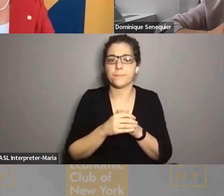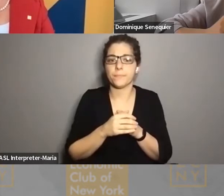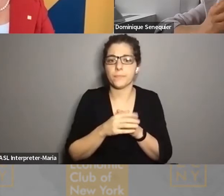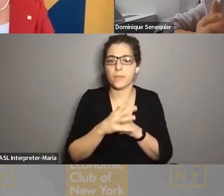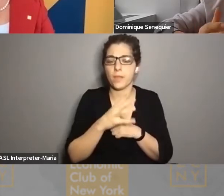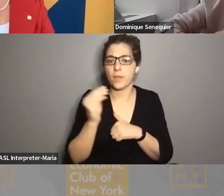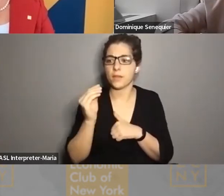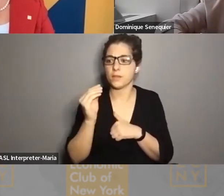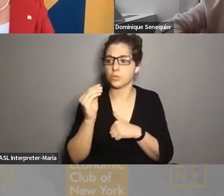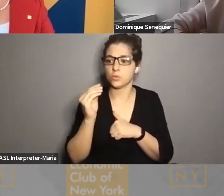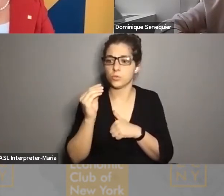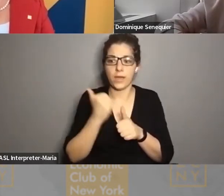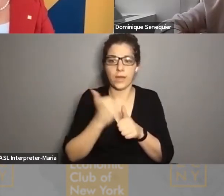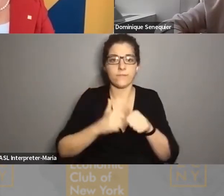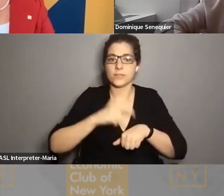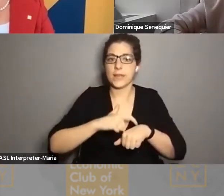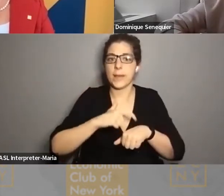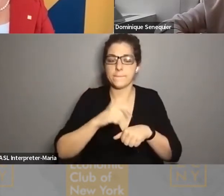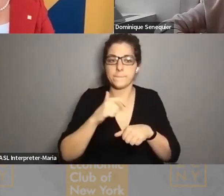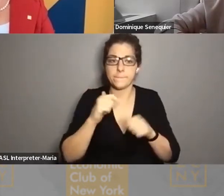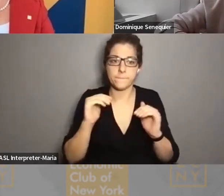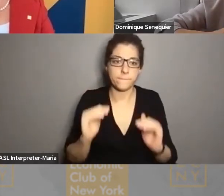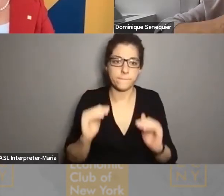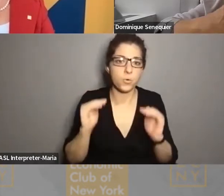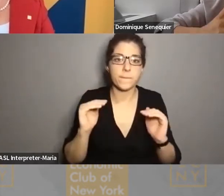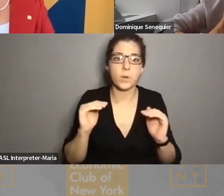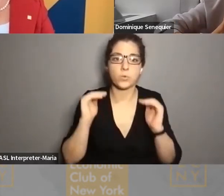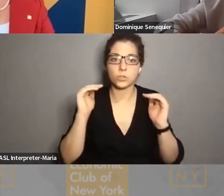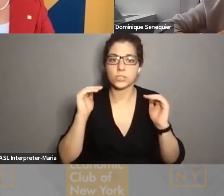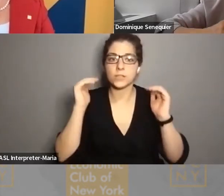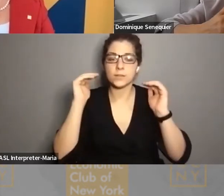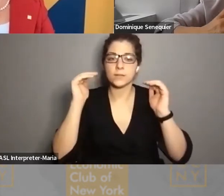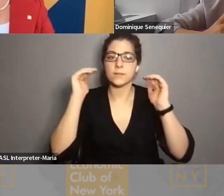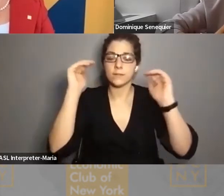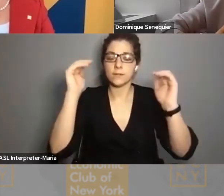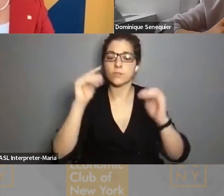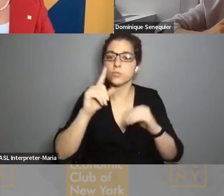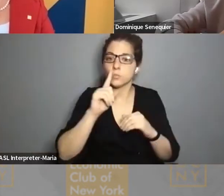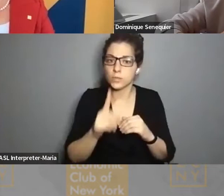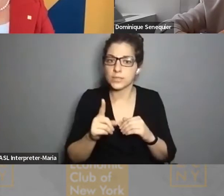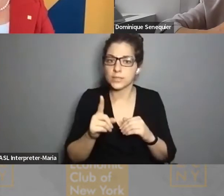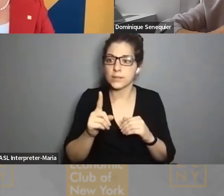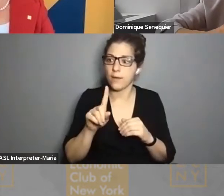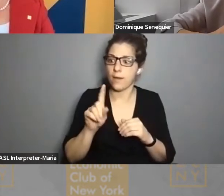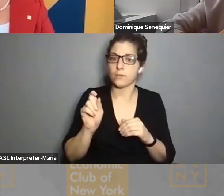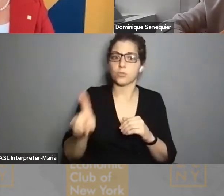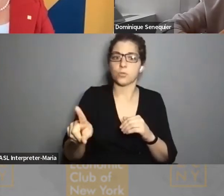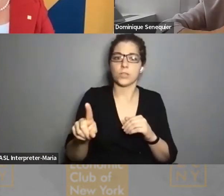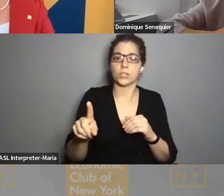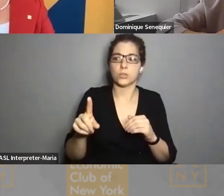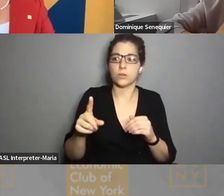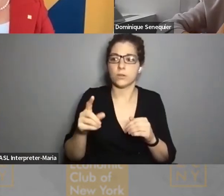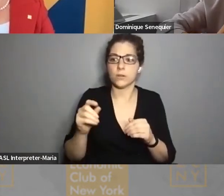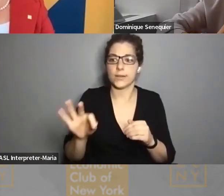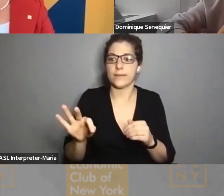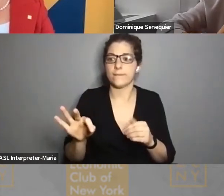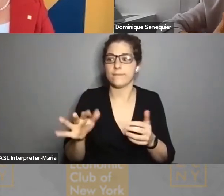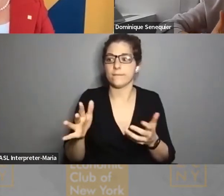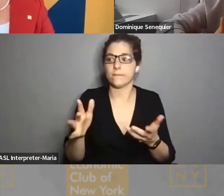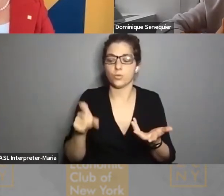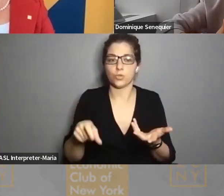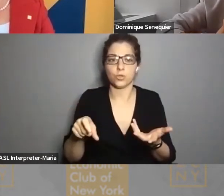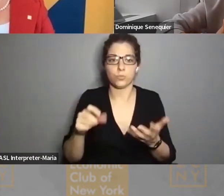and to, every time there is a promotion, to really ask the question whether you